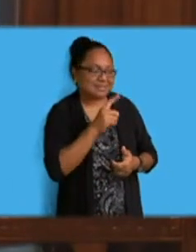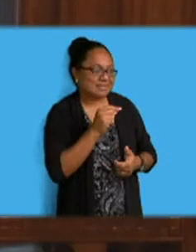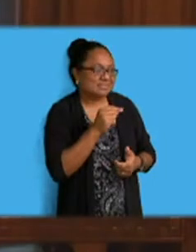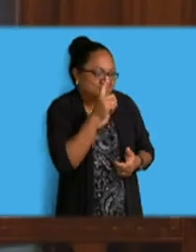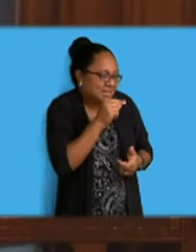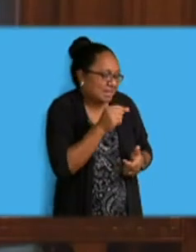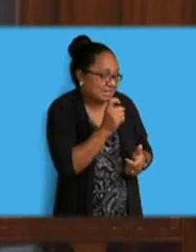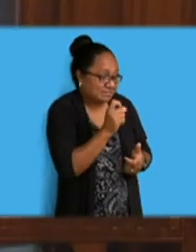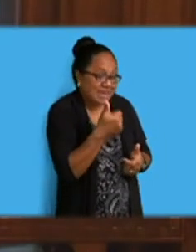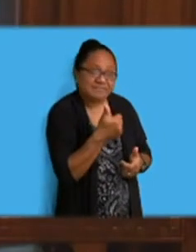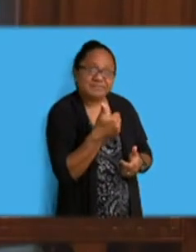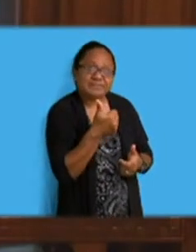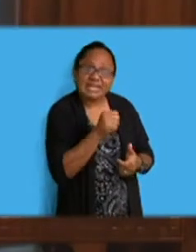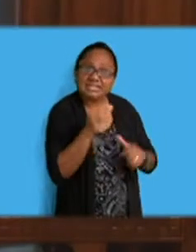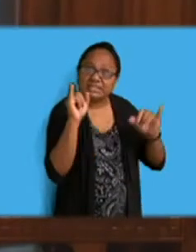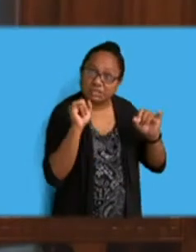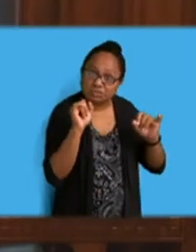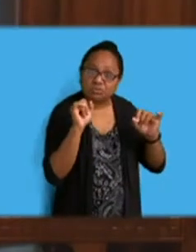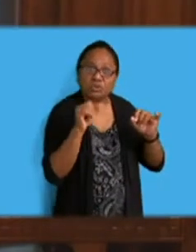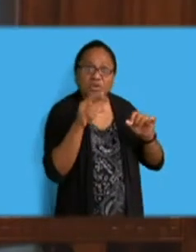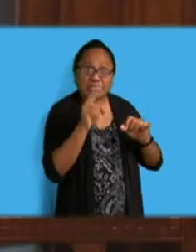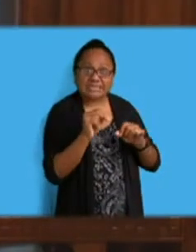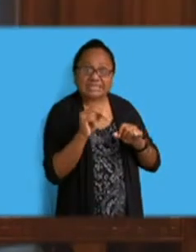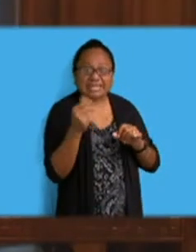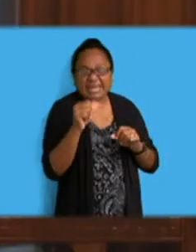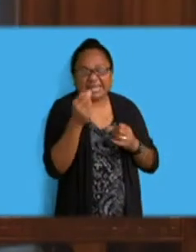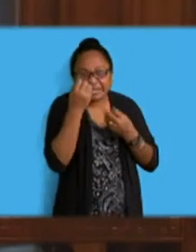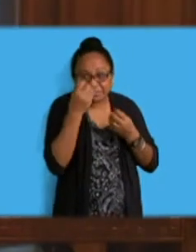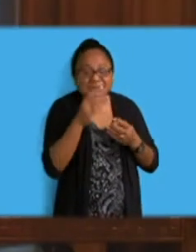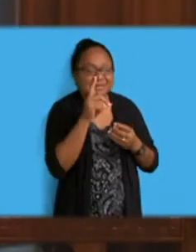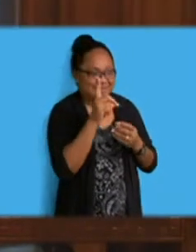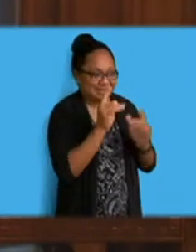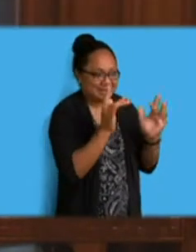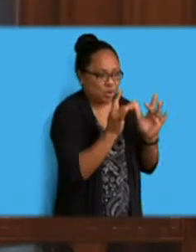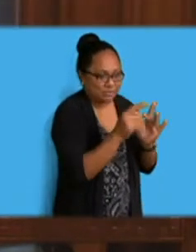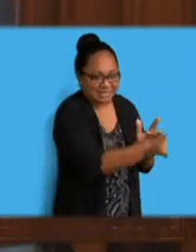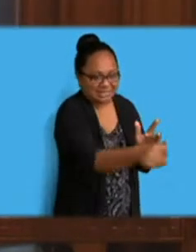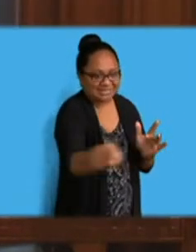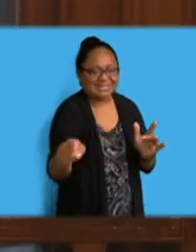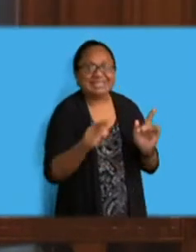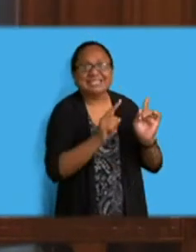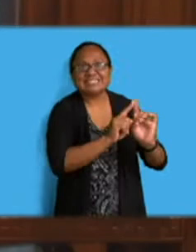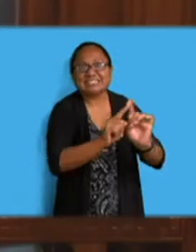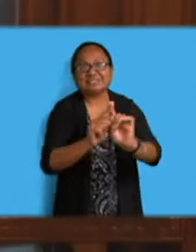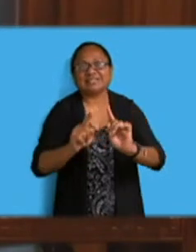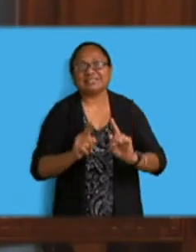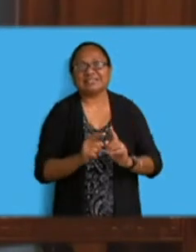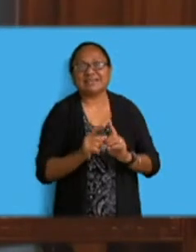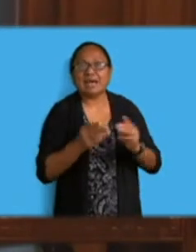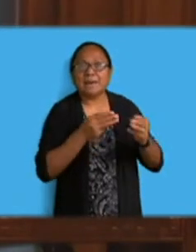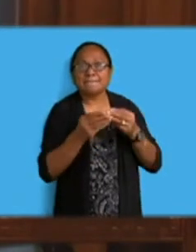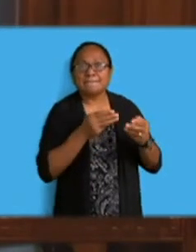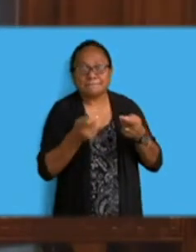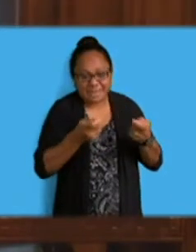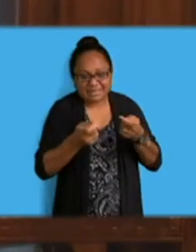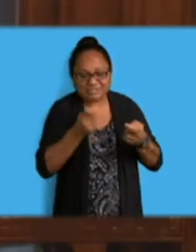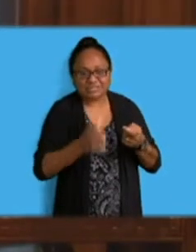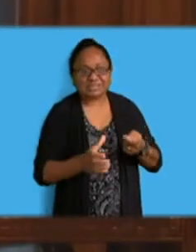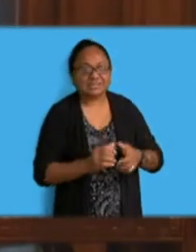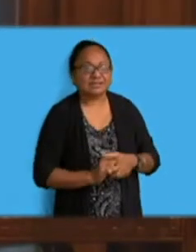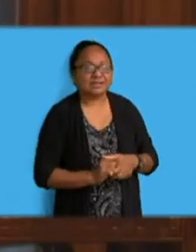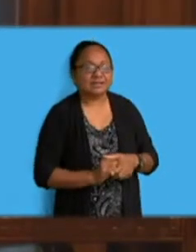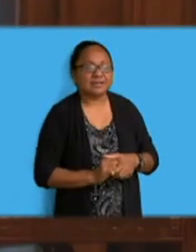seek clarification on any particular issue. Honorable Deputy Speaker, I must say that we received overwhelming cooperation